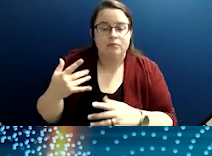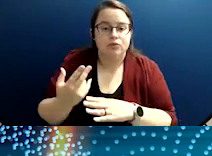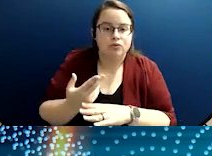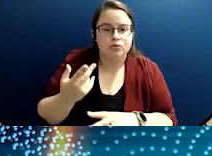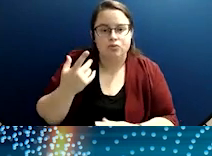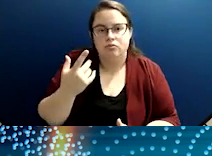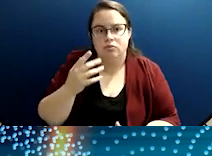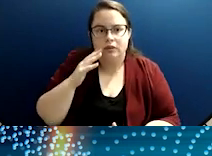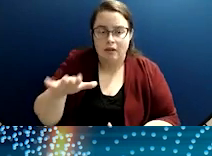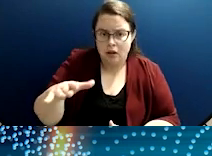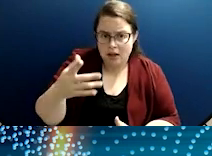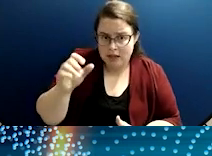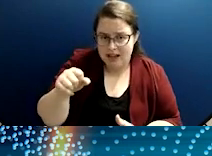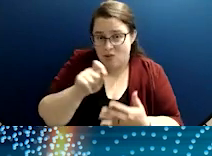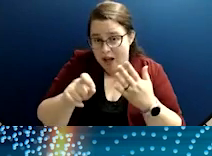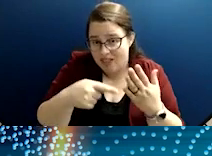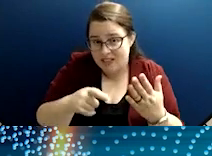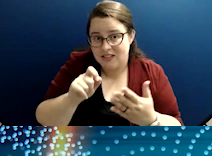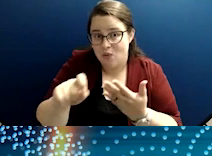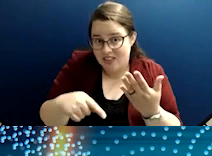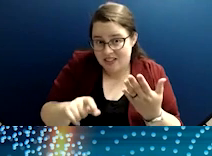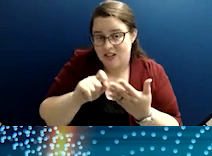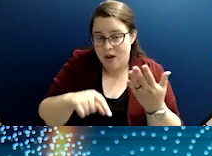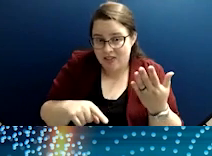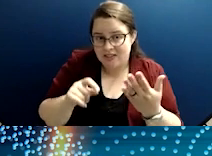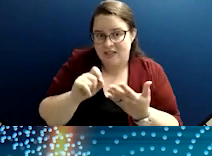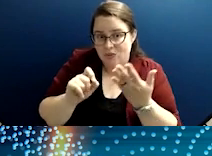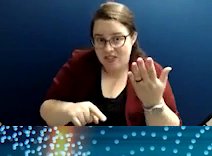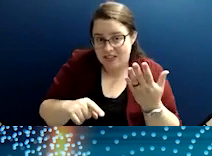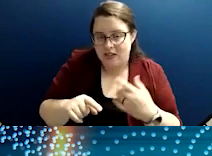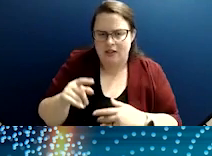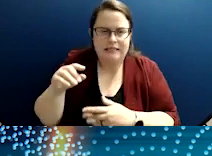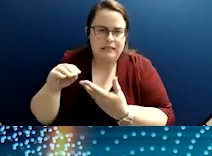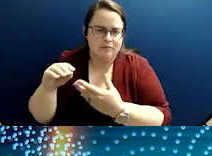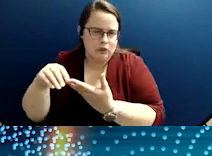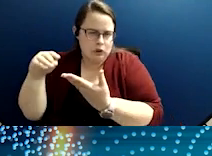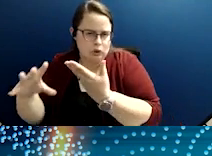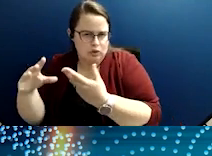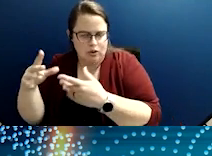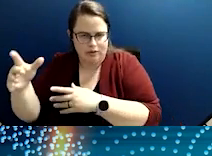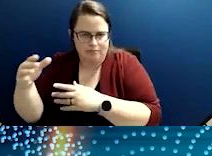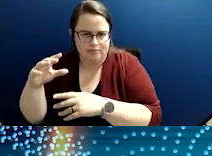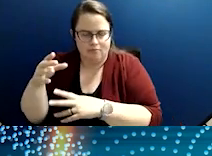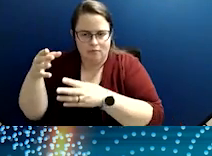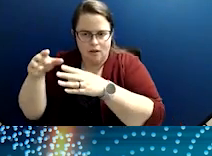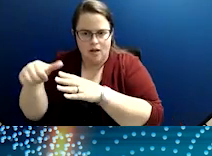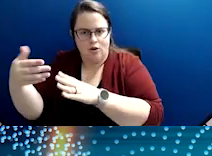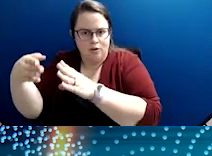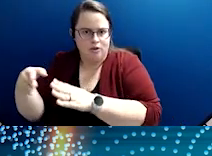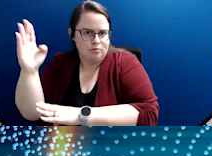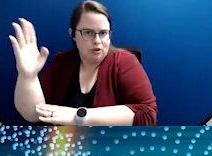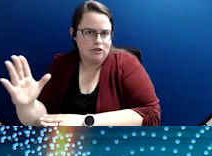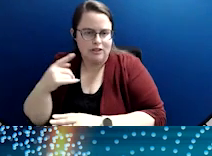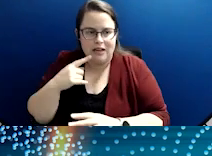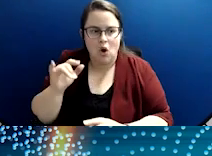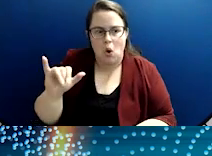write this, Carrie? Can you write that? Can you write this? And I'd write it, and then my chief of staff would change a bunch of it. And I realized she just needed me as the stem and the framework to start